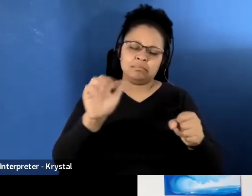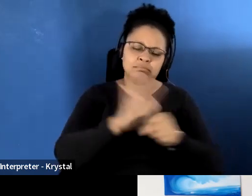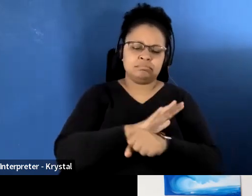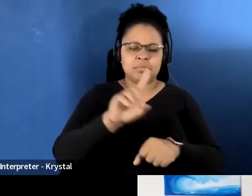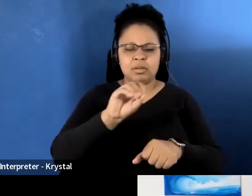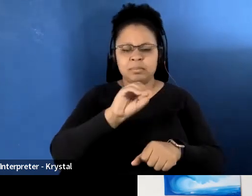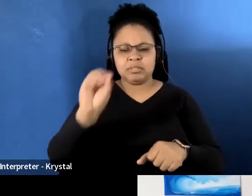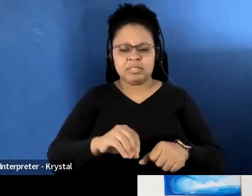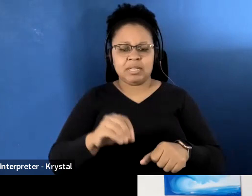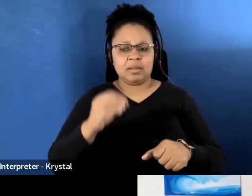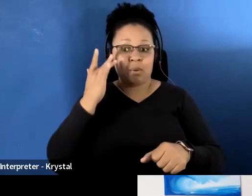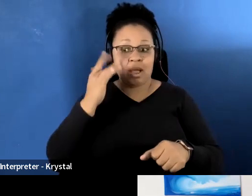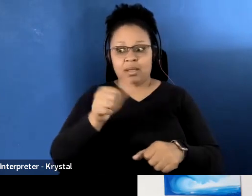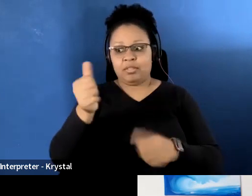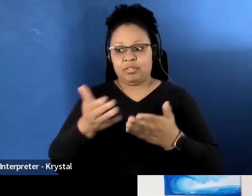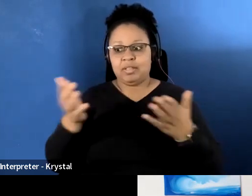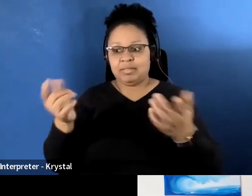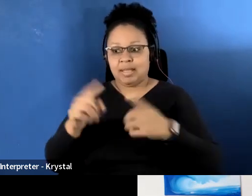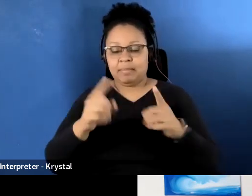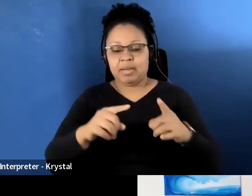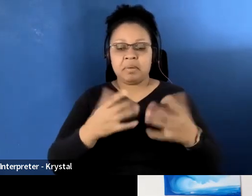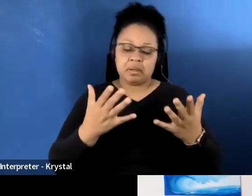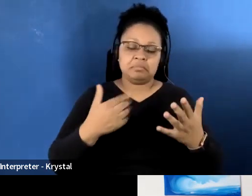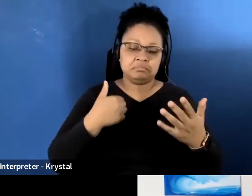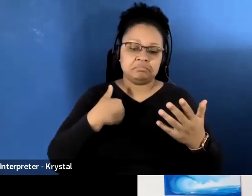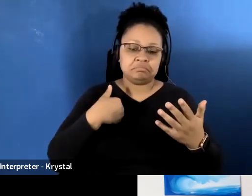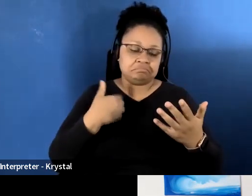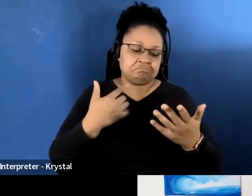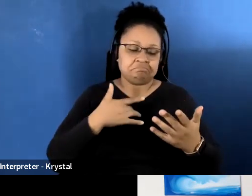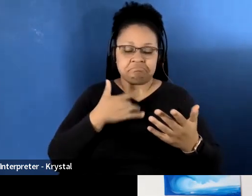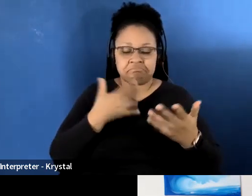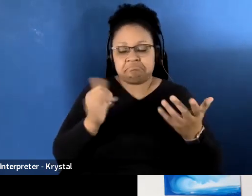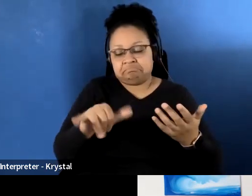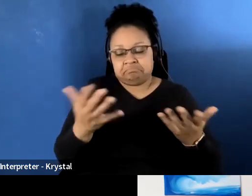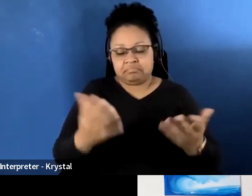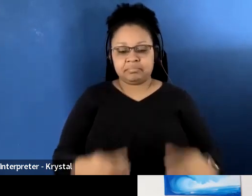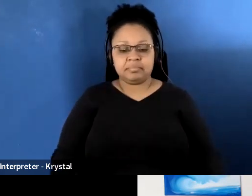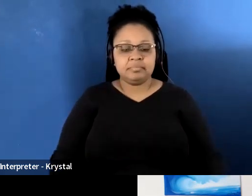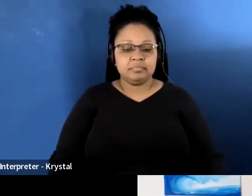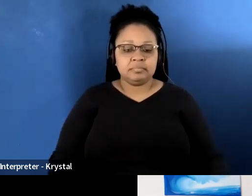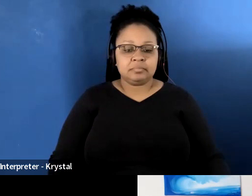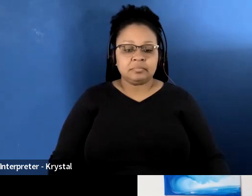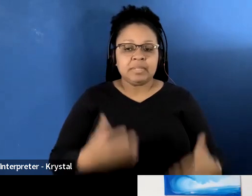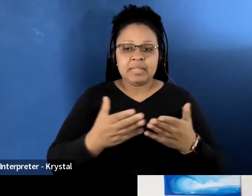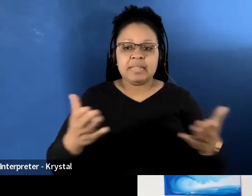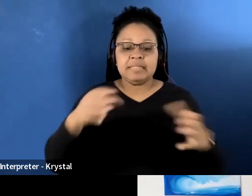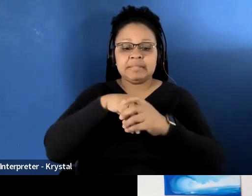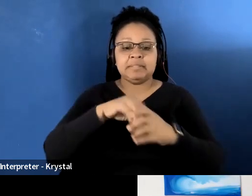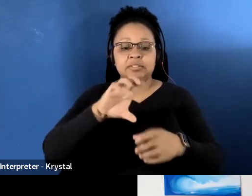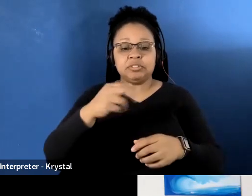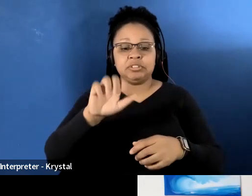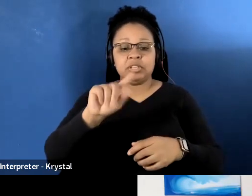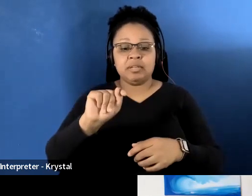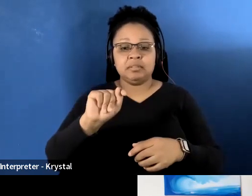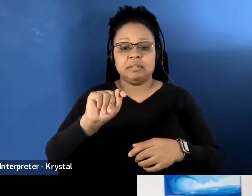but that's where I'm at. So, Jamie, we got some stuff going on in the chat. Yeah, so Kimberly